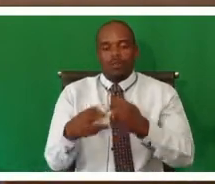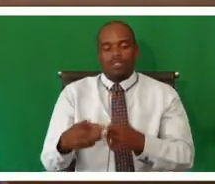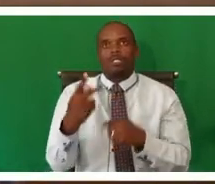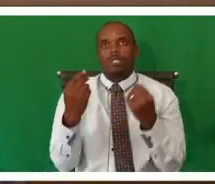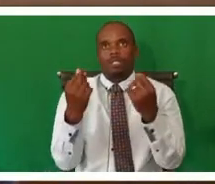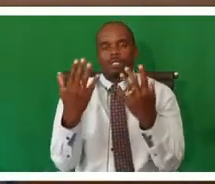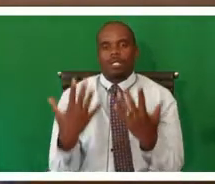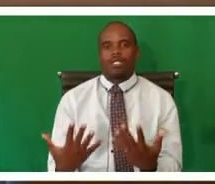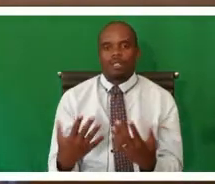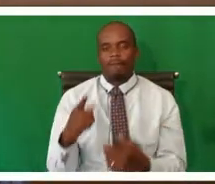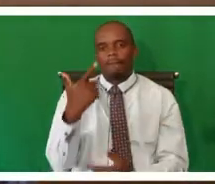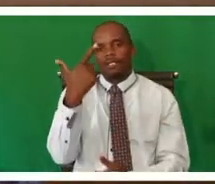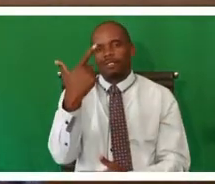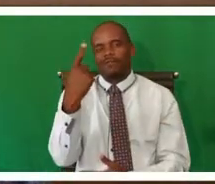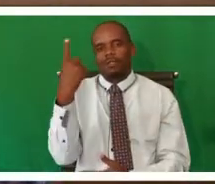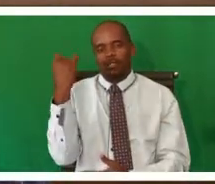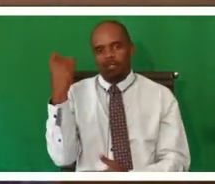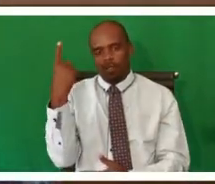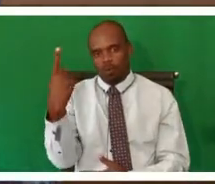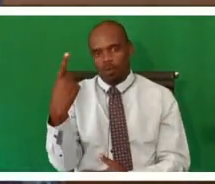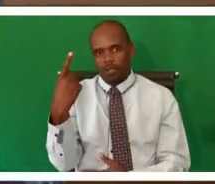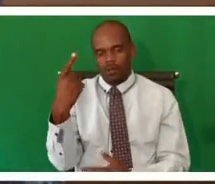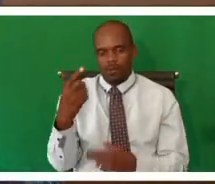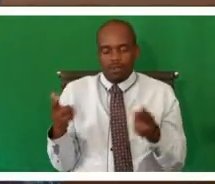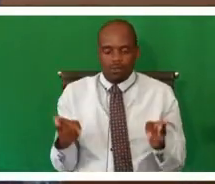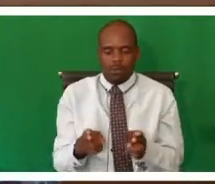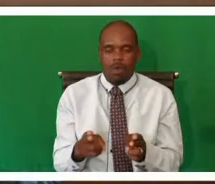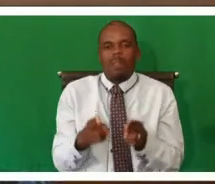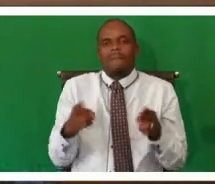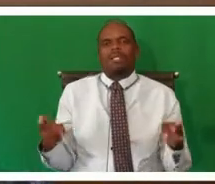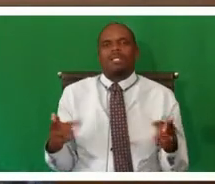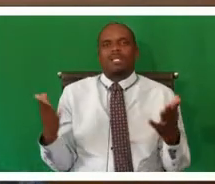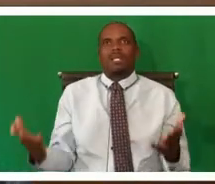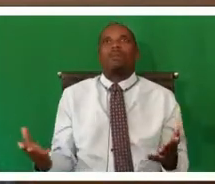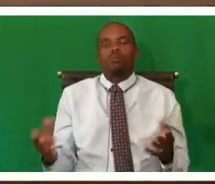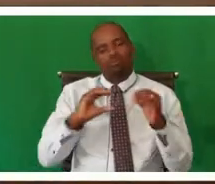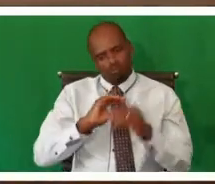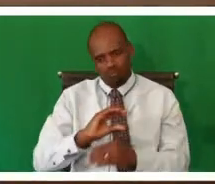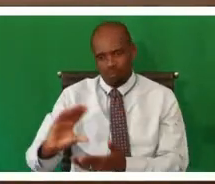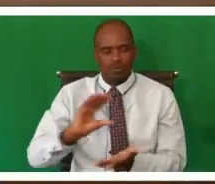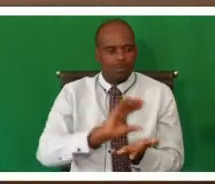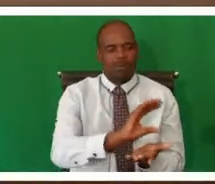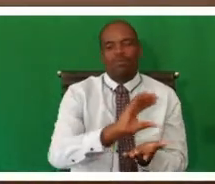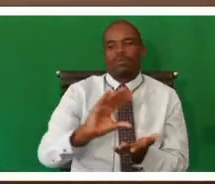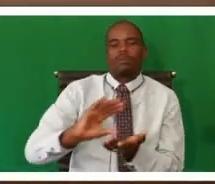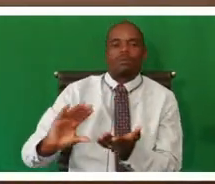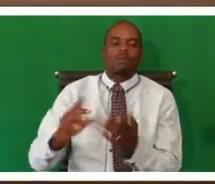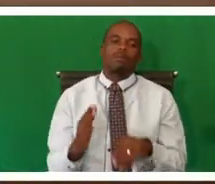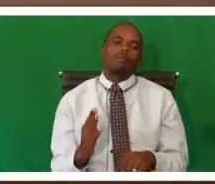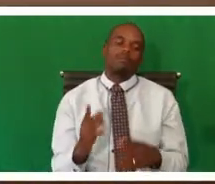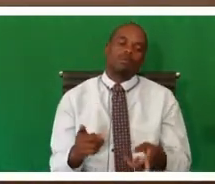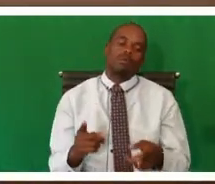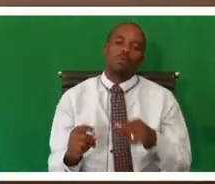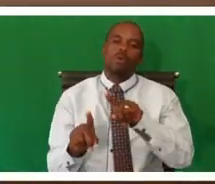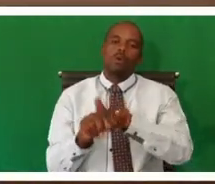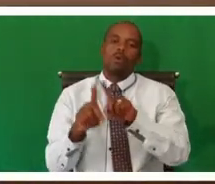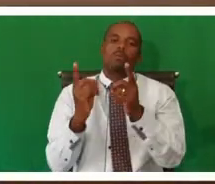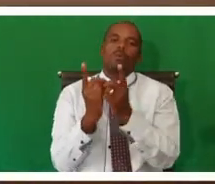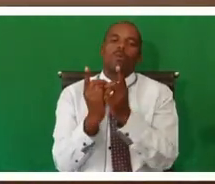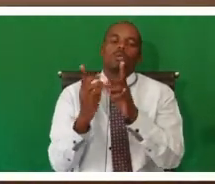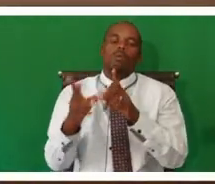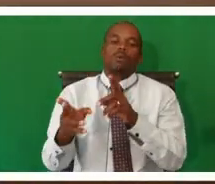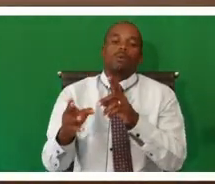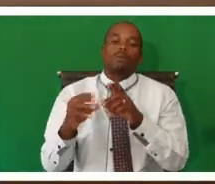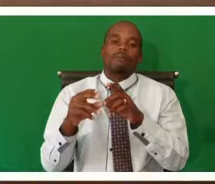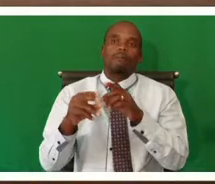71 small and medium businesses are benefiting from the contractor development program. These are granted various